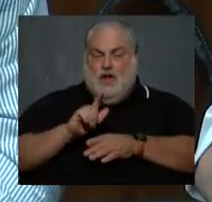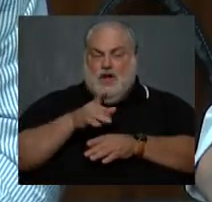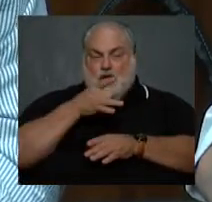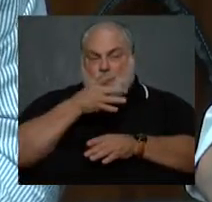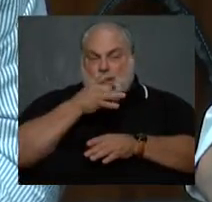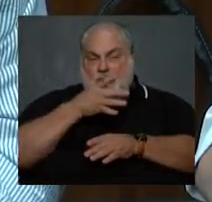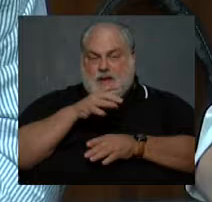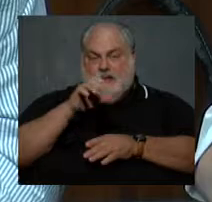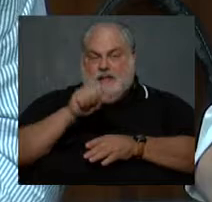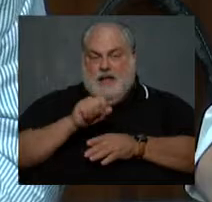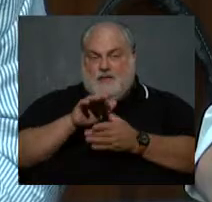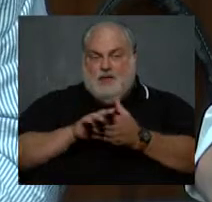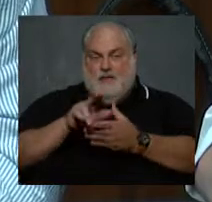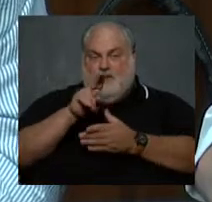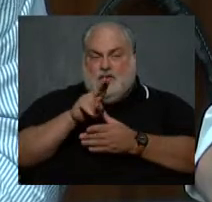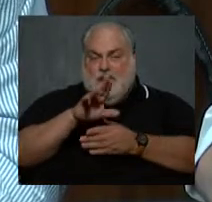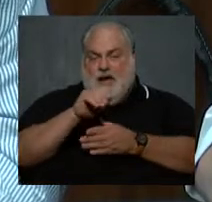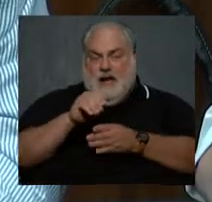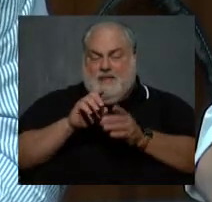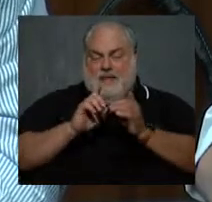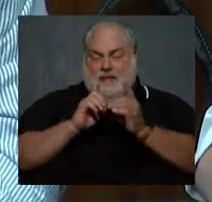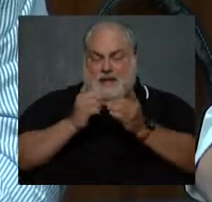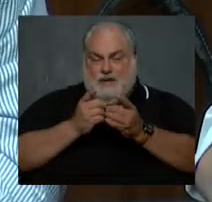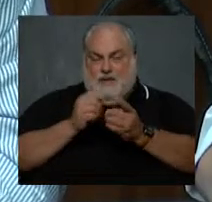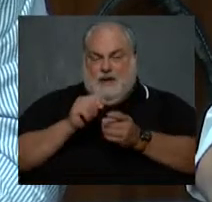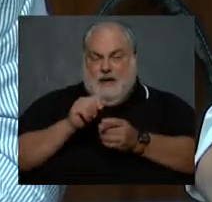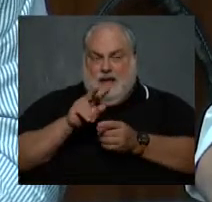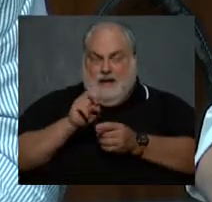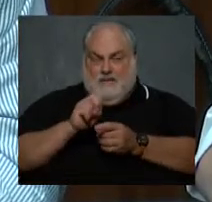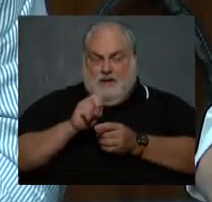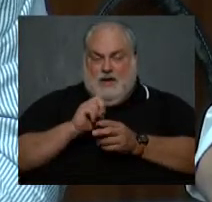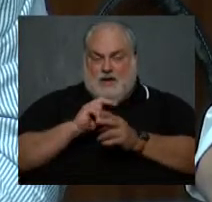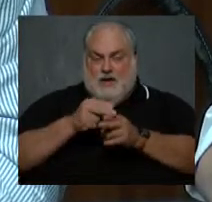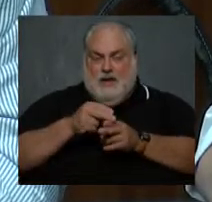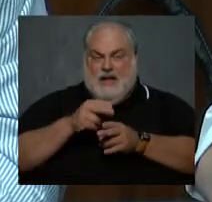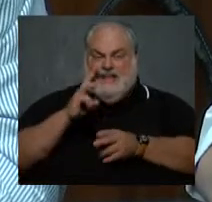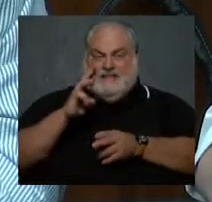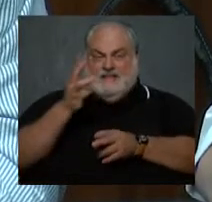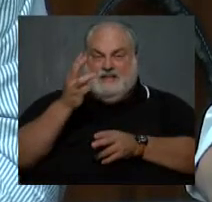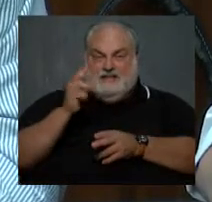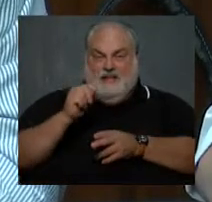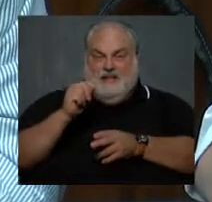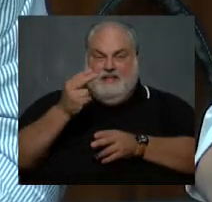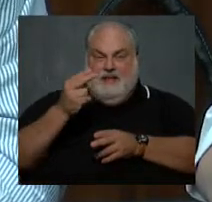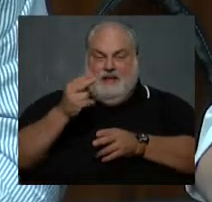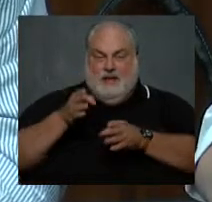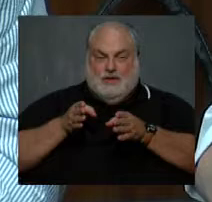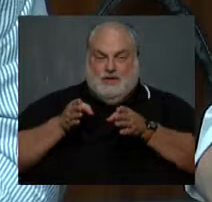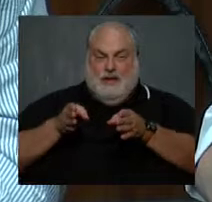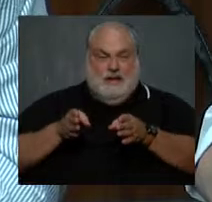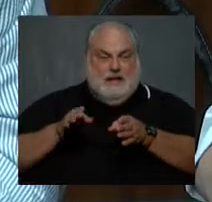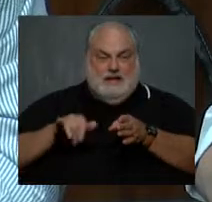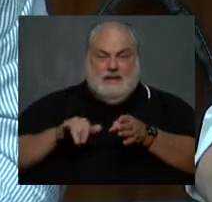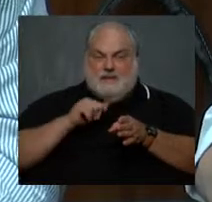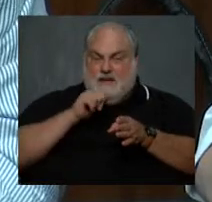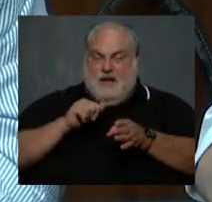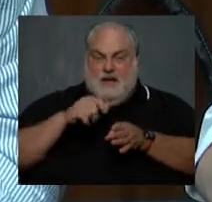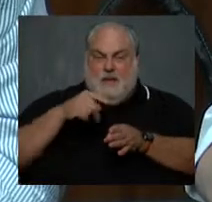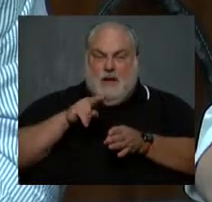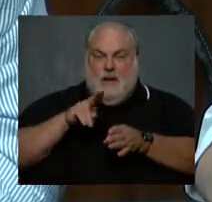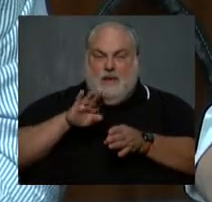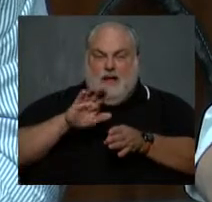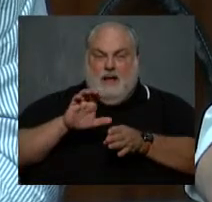at South University Avenue and the District Avenue, which is known as 6th Street, which is not a public street,